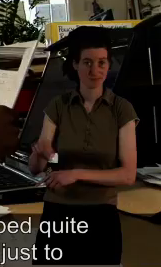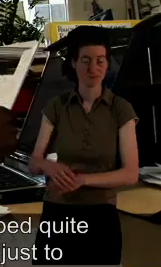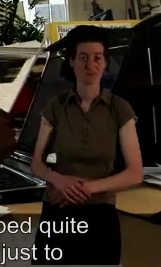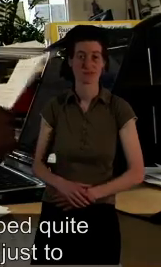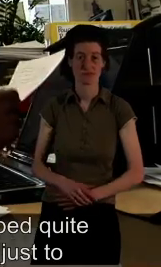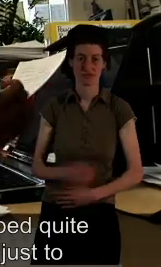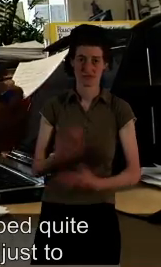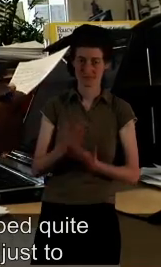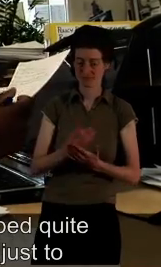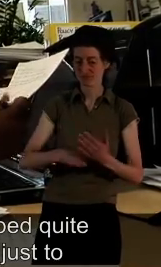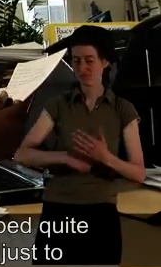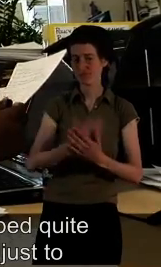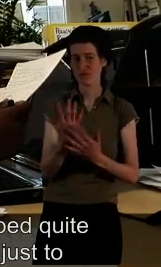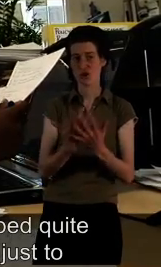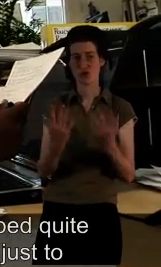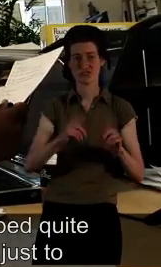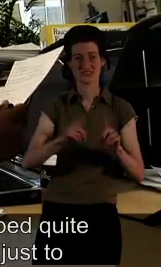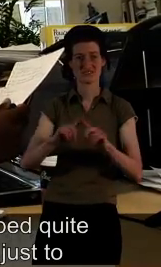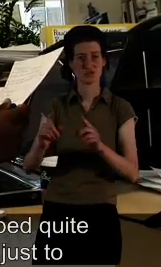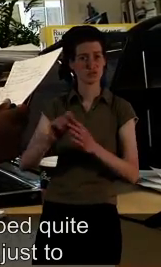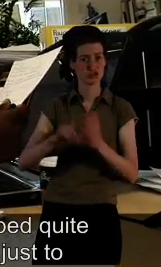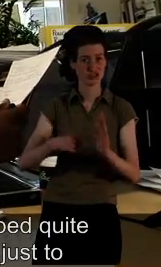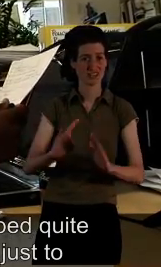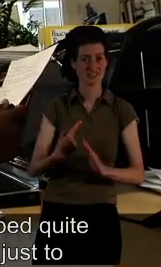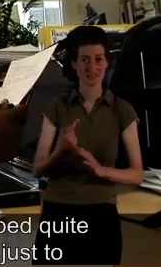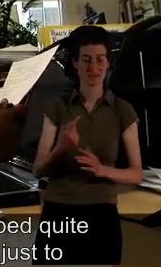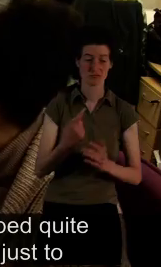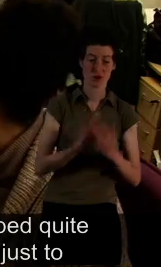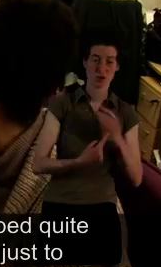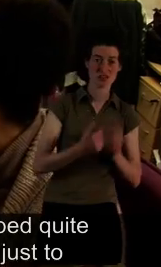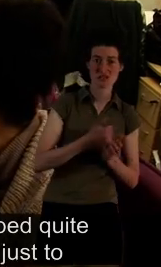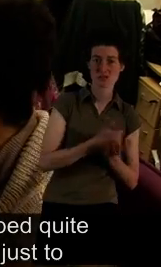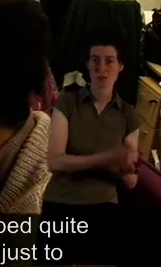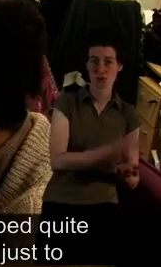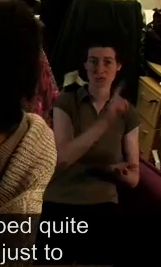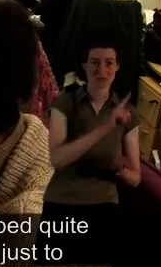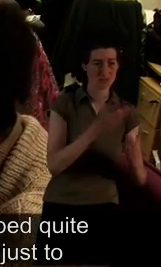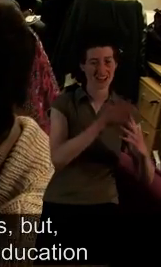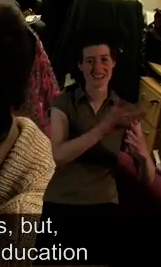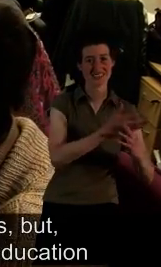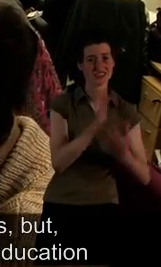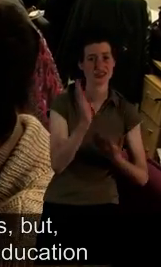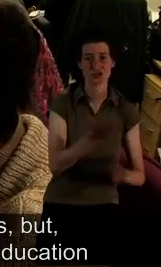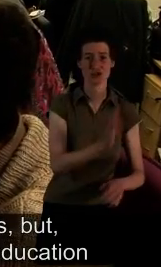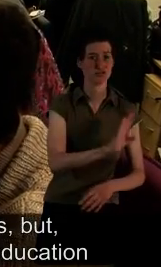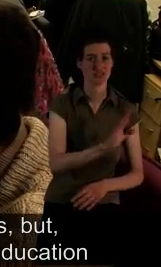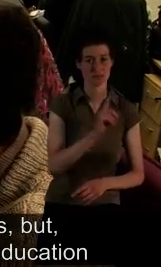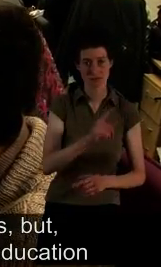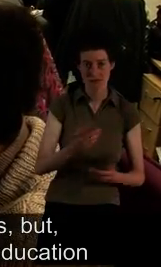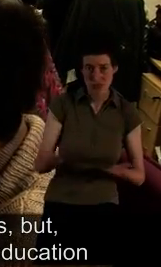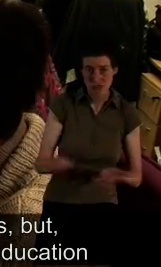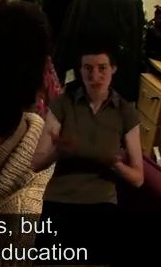communities. We have developed quite a lot of different programmes, not just to support people to